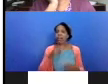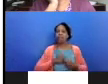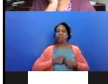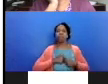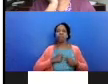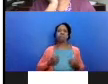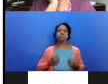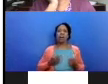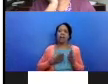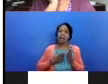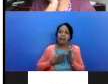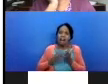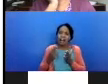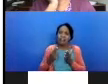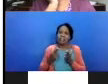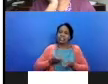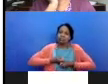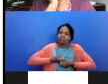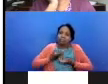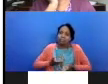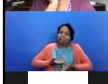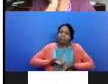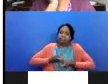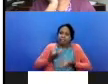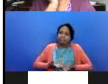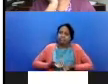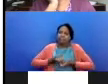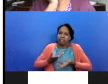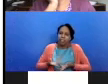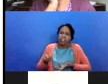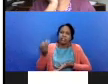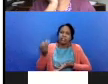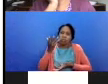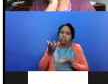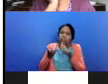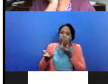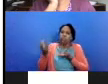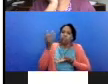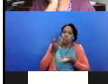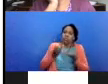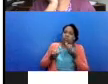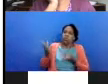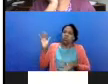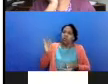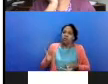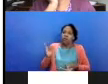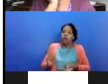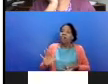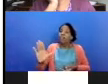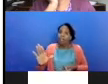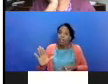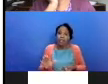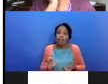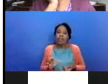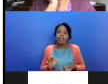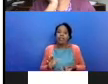more painful because the guys were actually acknowledging the violence. They were studying the effects. And I was shocked by